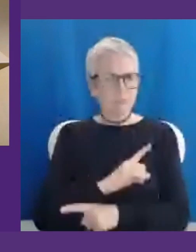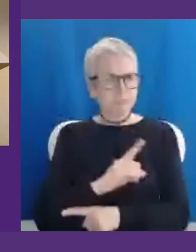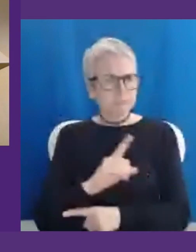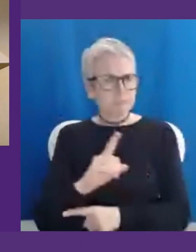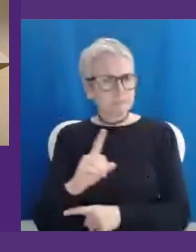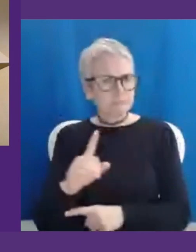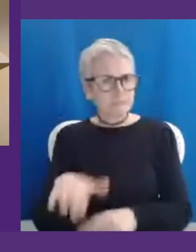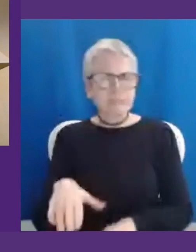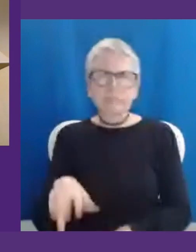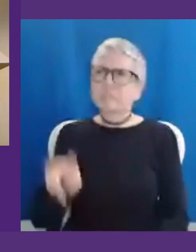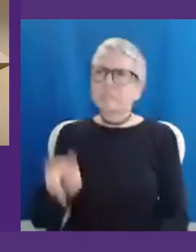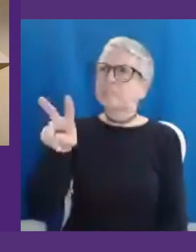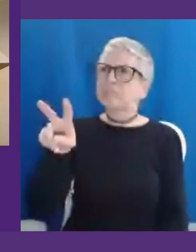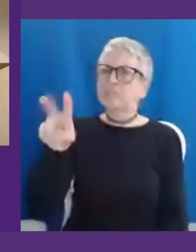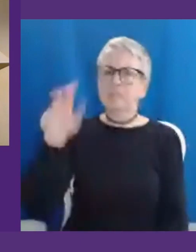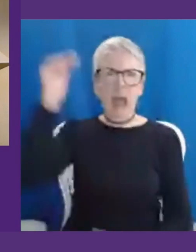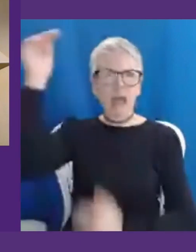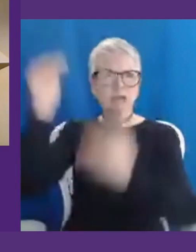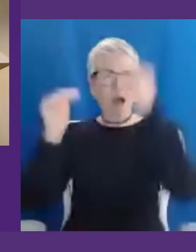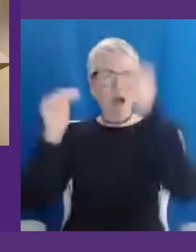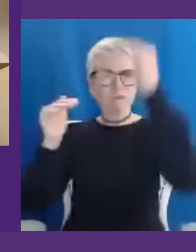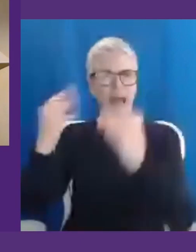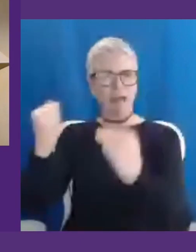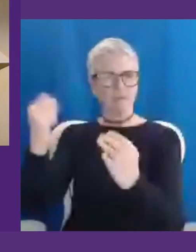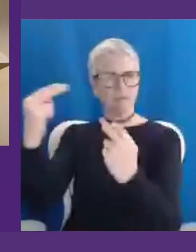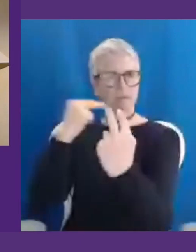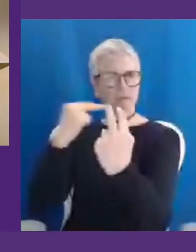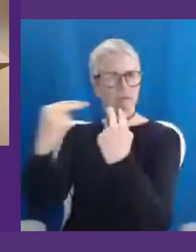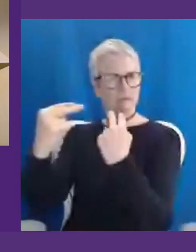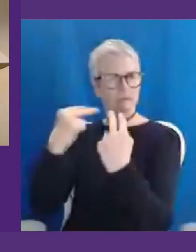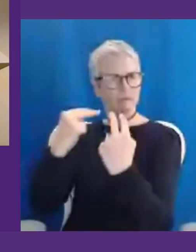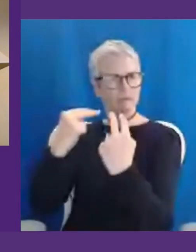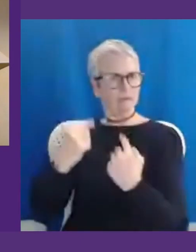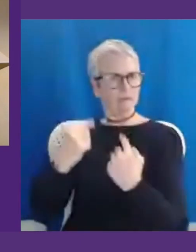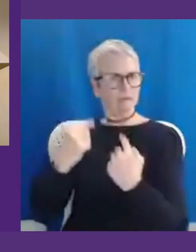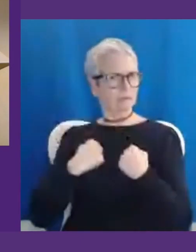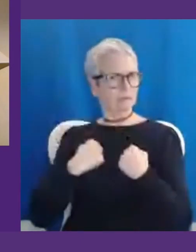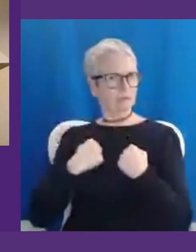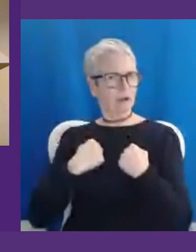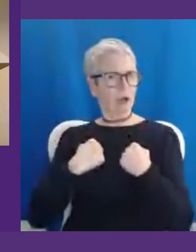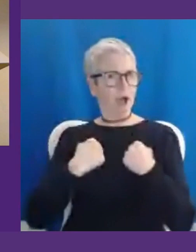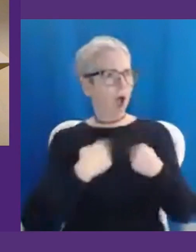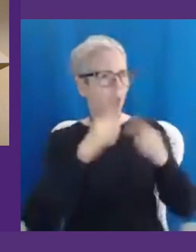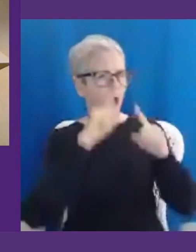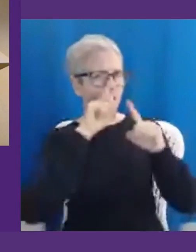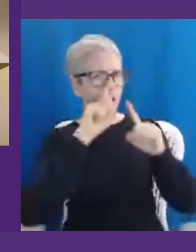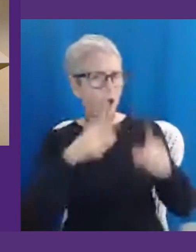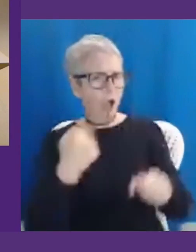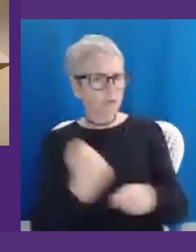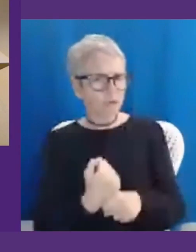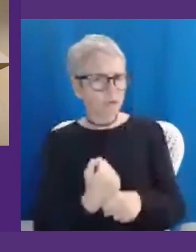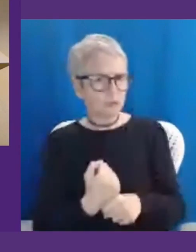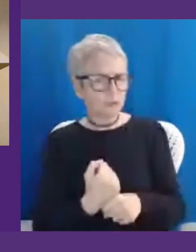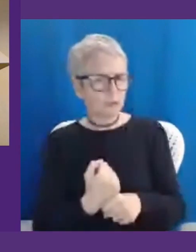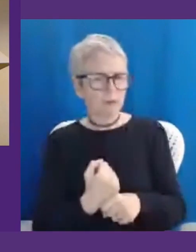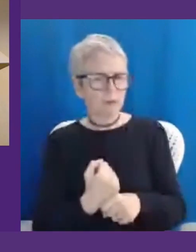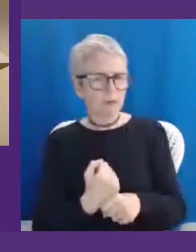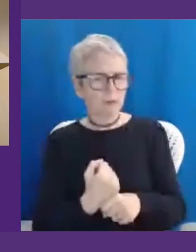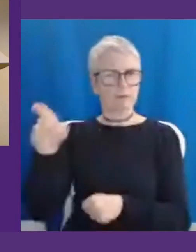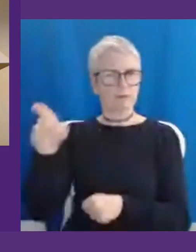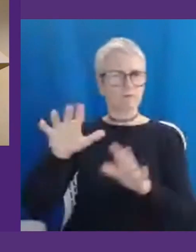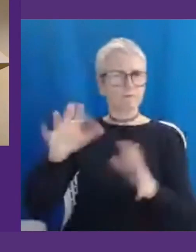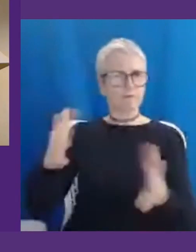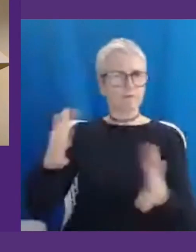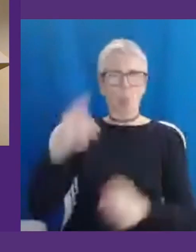me on what I couldn't do rather than what I could. So I really hated